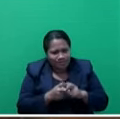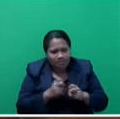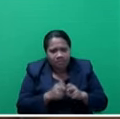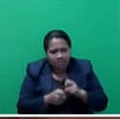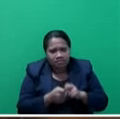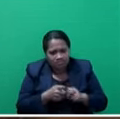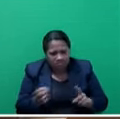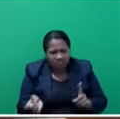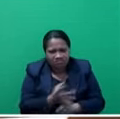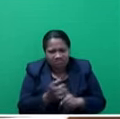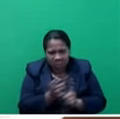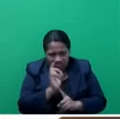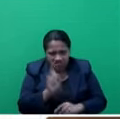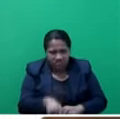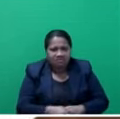essential.